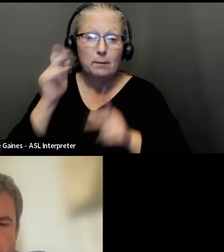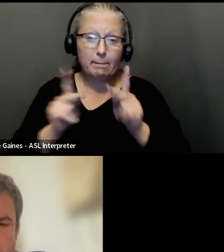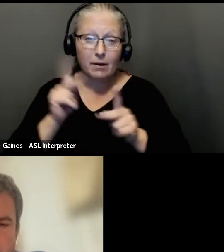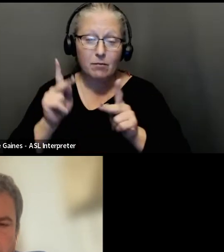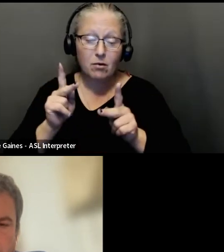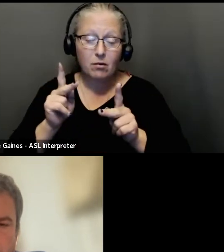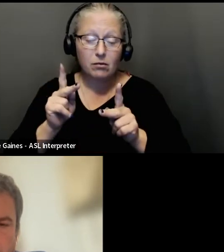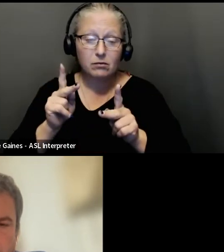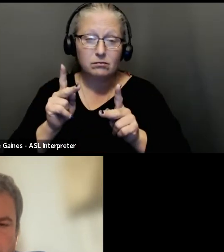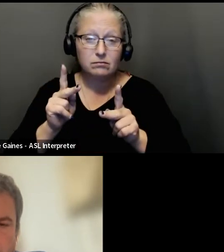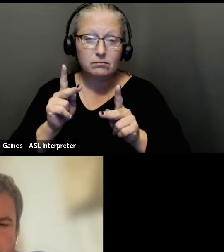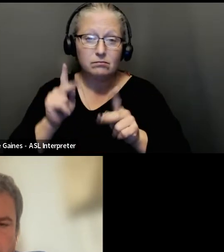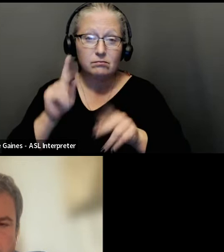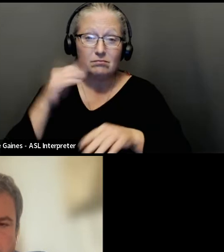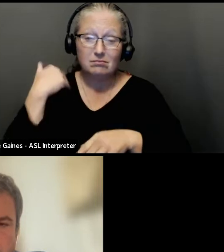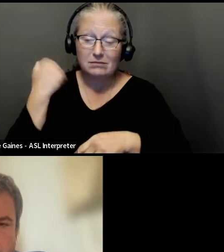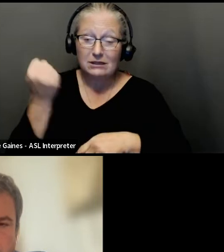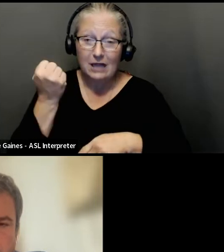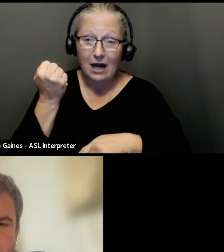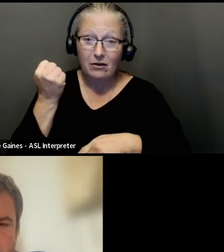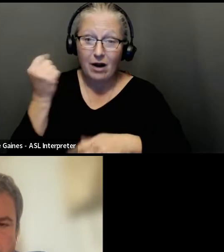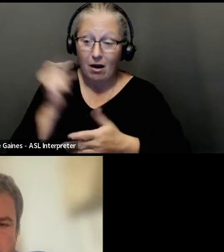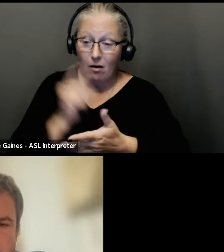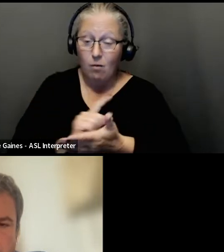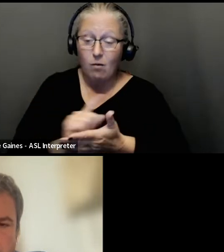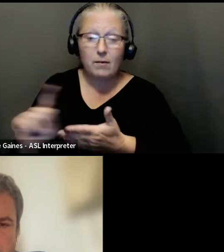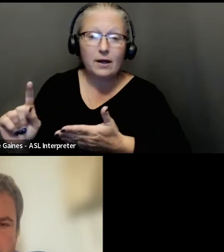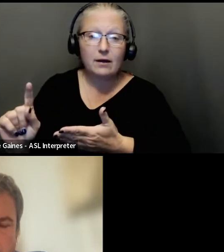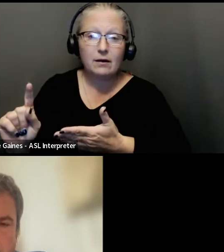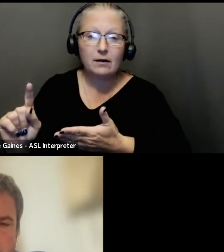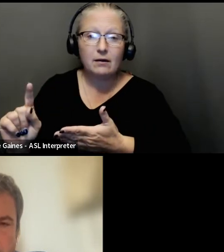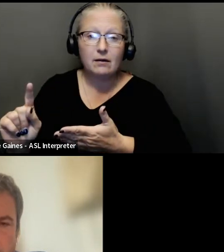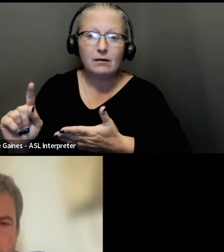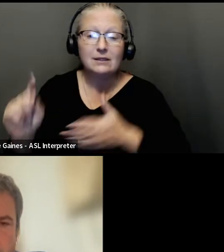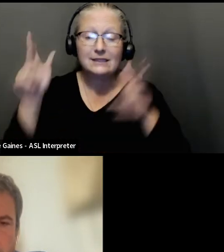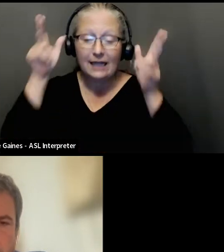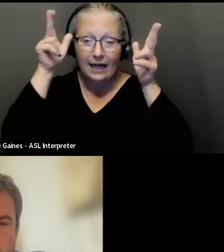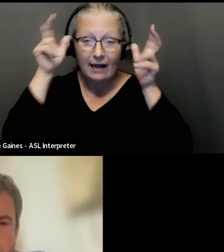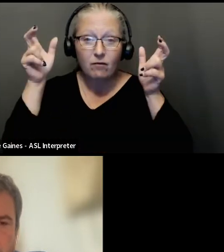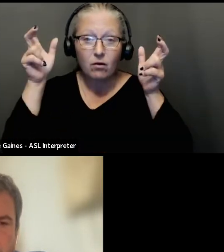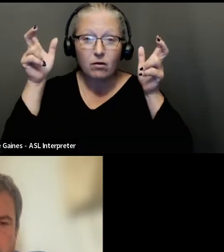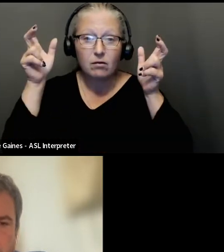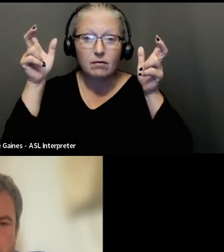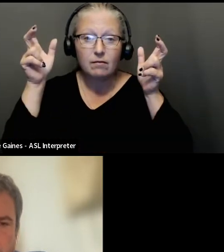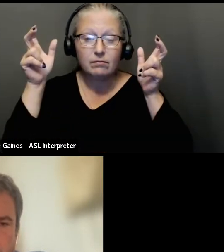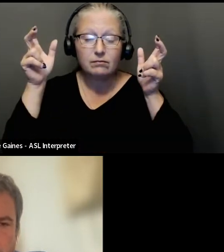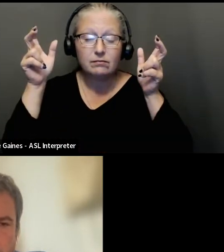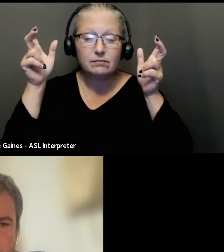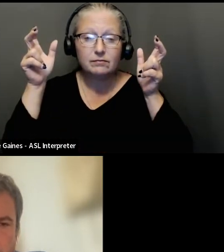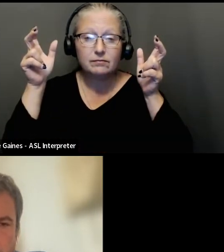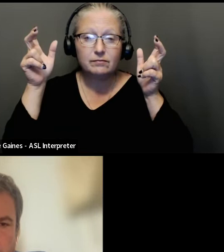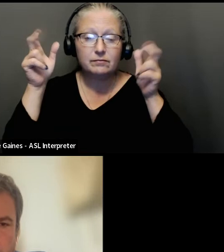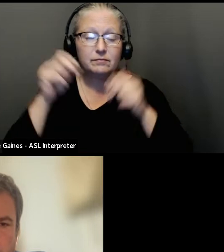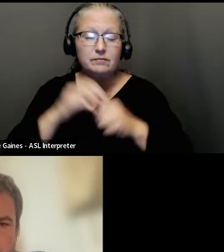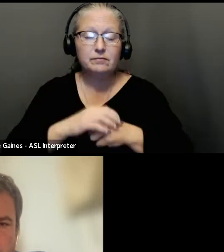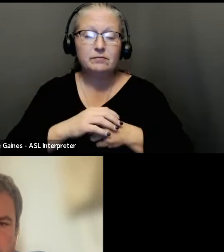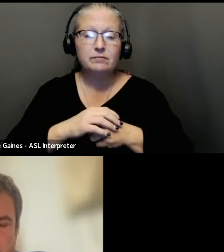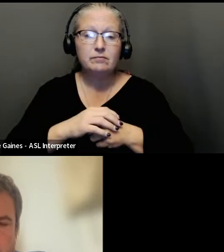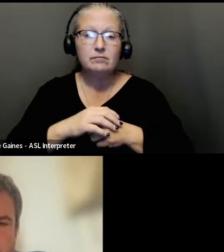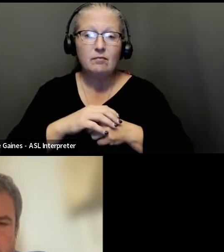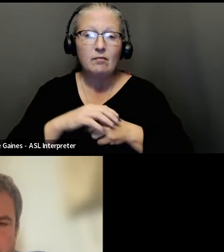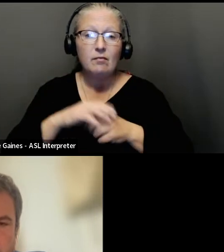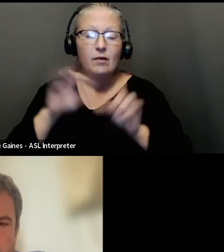people on Saturday and throughout this week is evil. It is